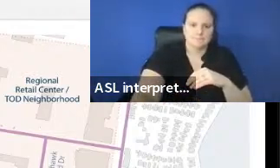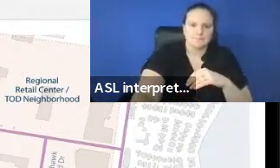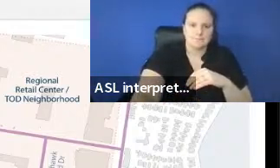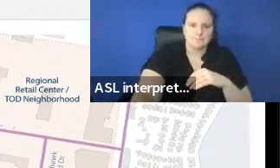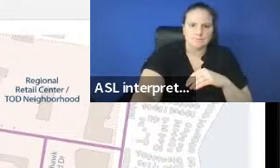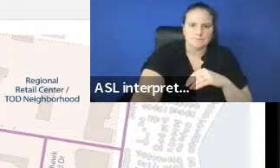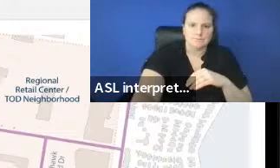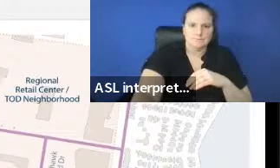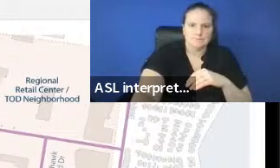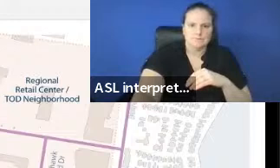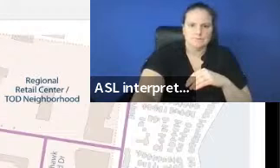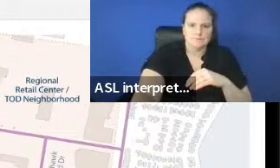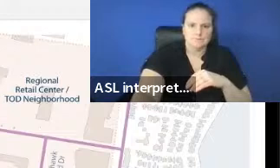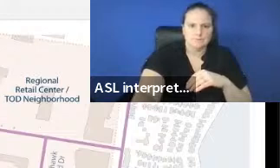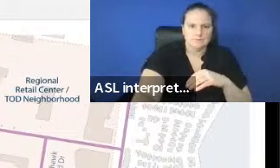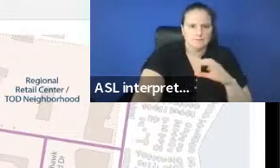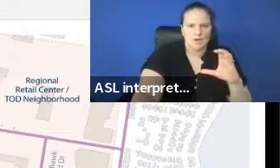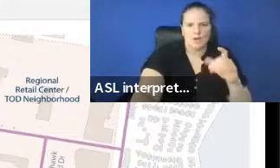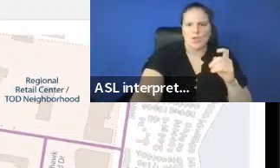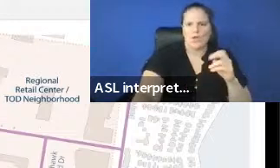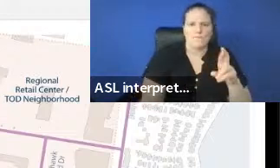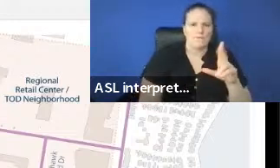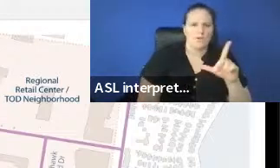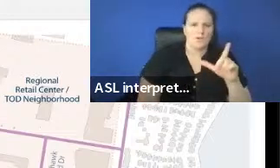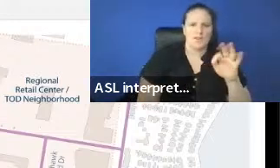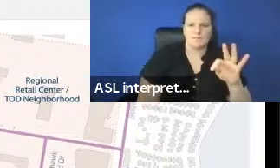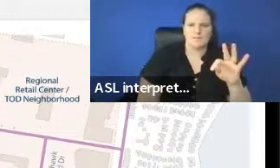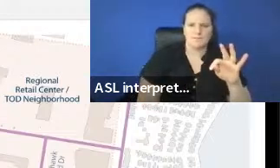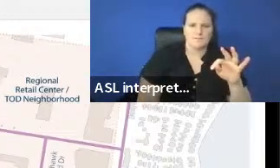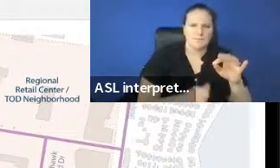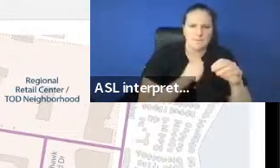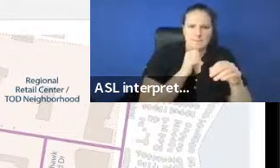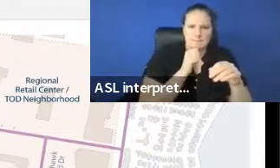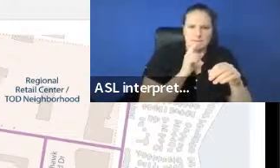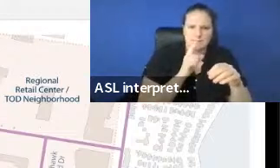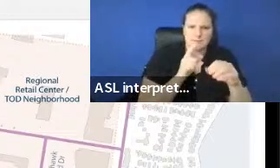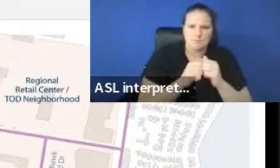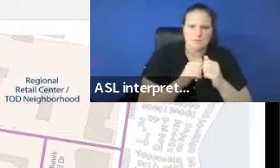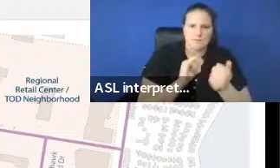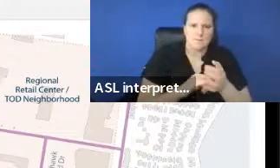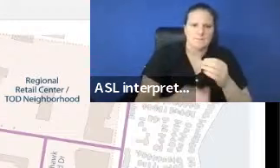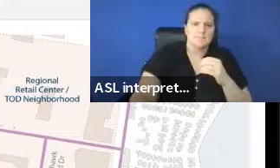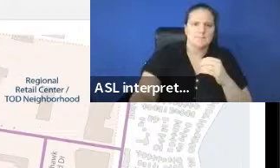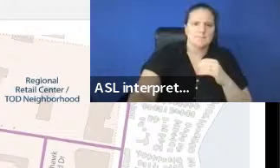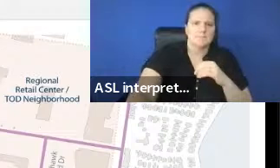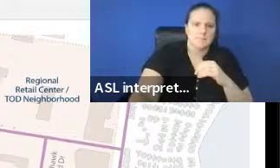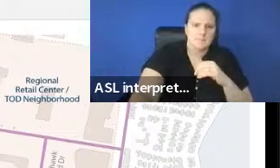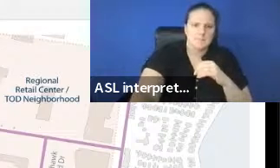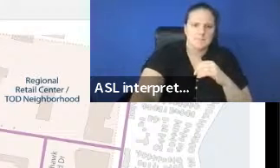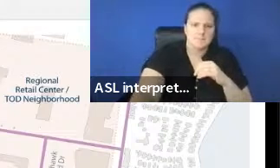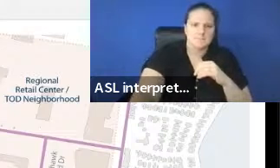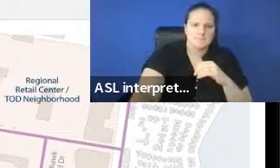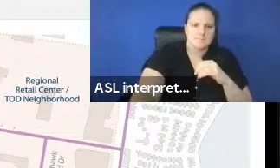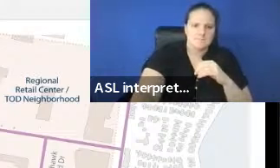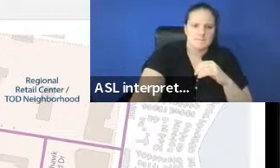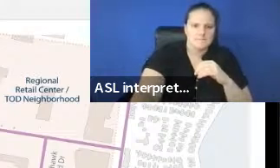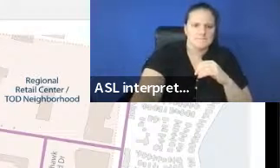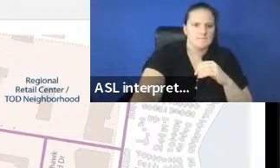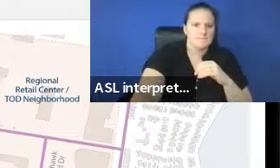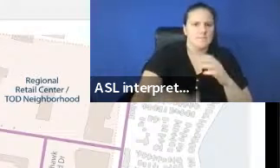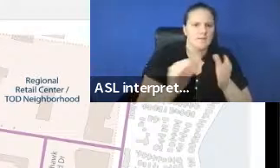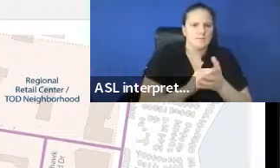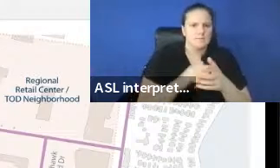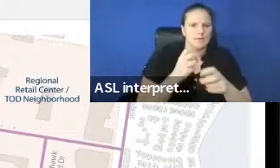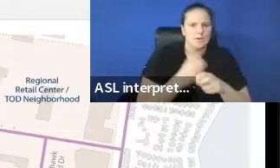a cloverleaf, I'm not quite sure. I mean, cloverleafs can be quite a distance to travel around.